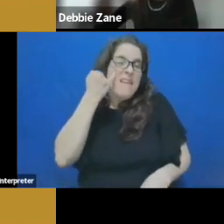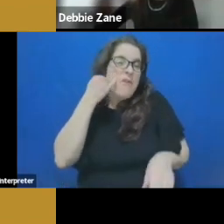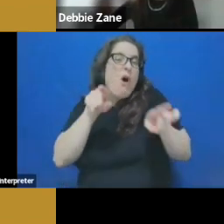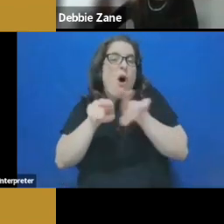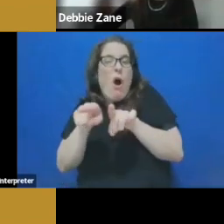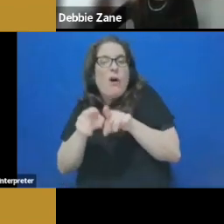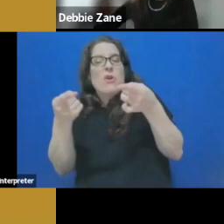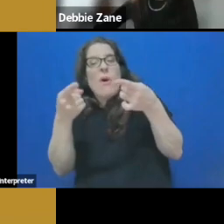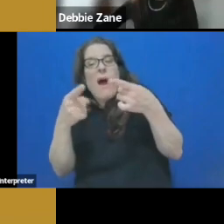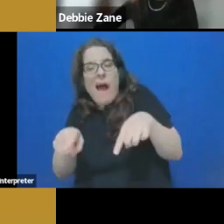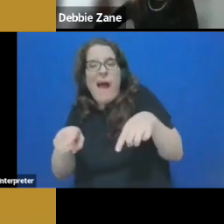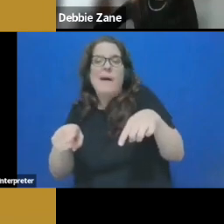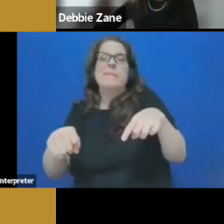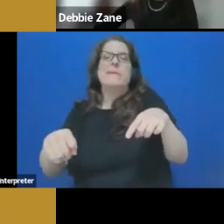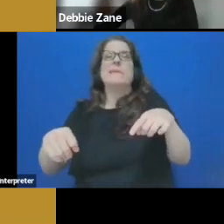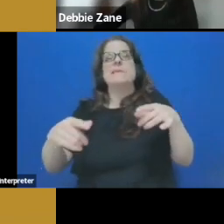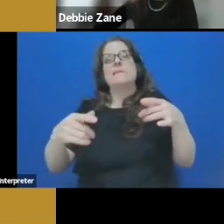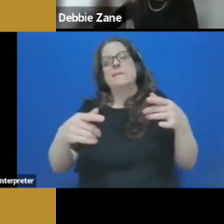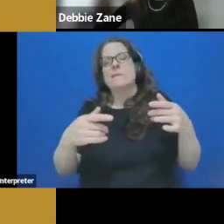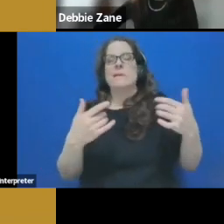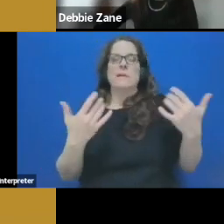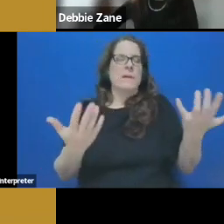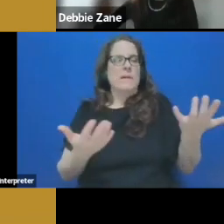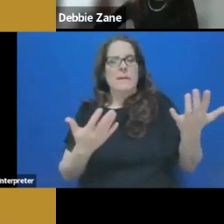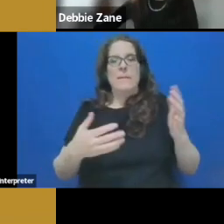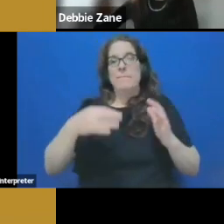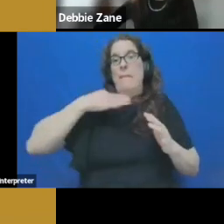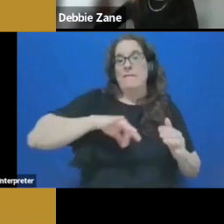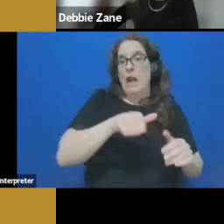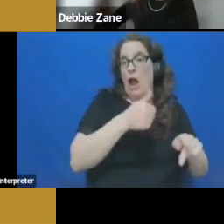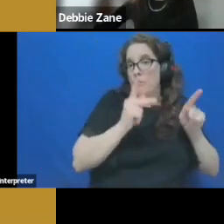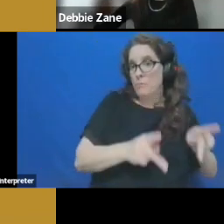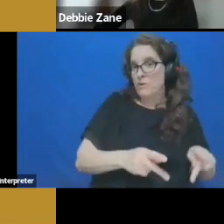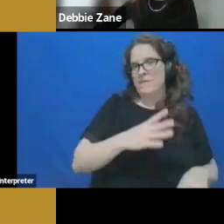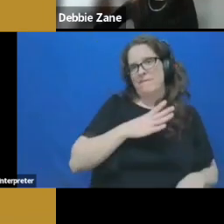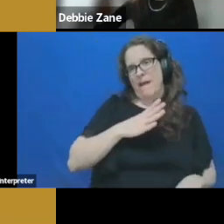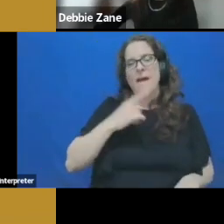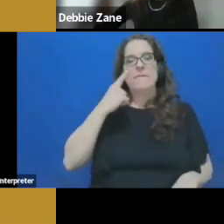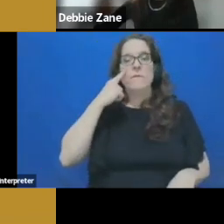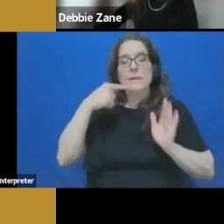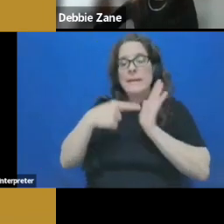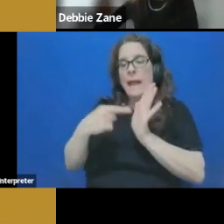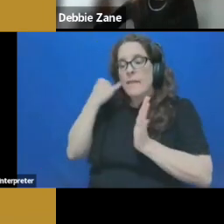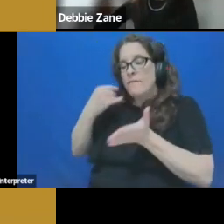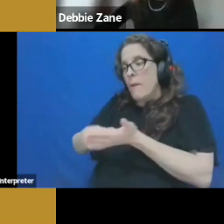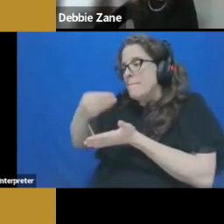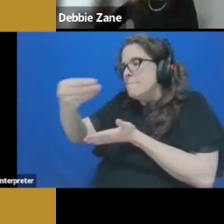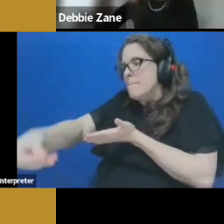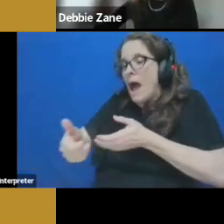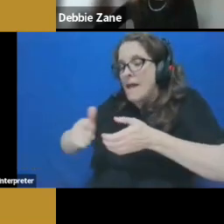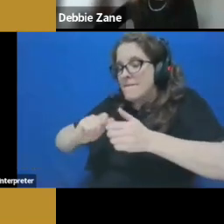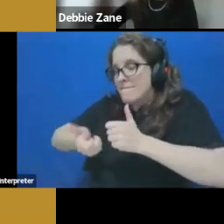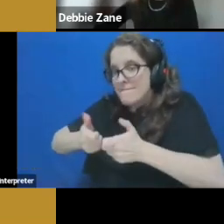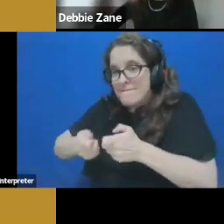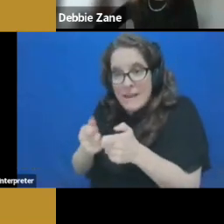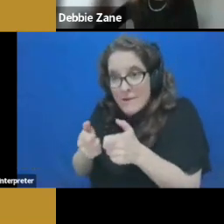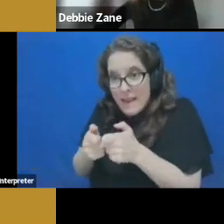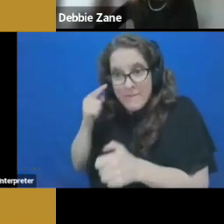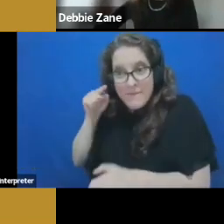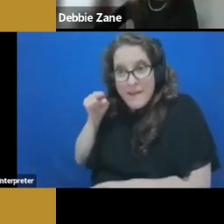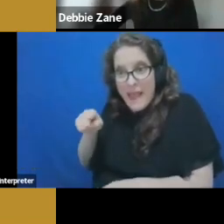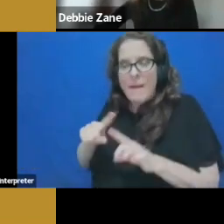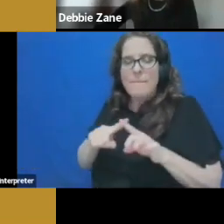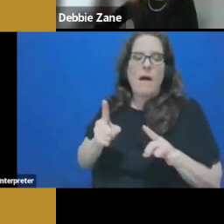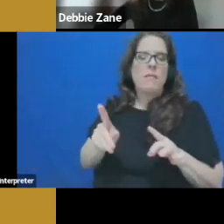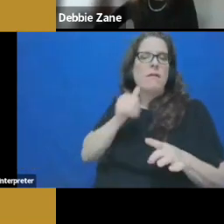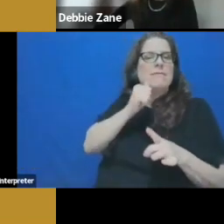as a sibling playing with a PlayStation or someone living in the home sitting on the sofa. Companion travel expenses are allowed